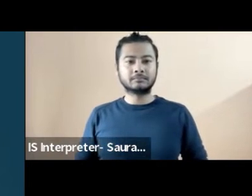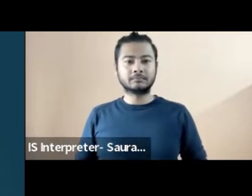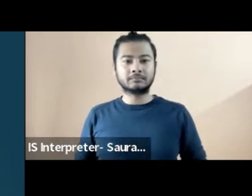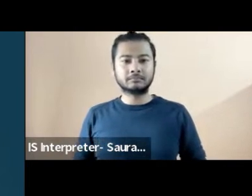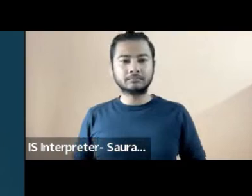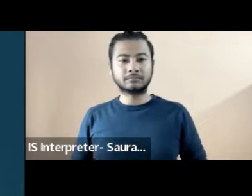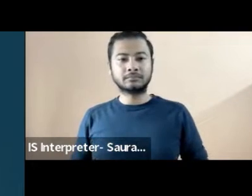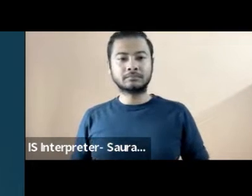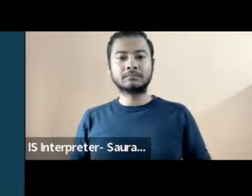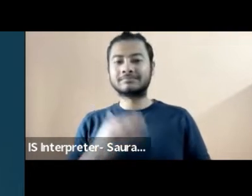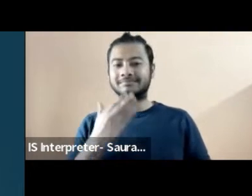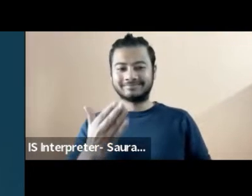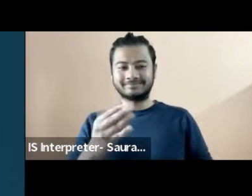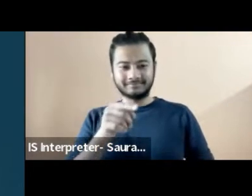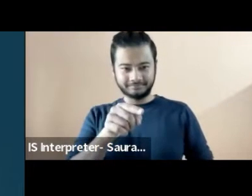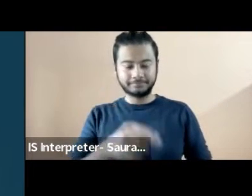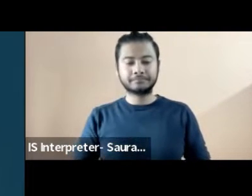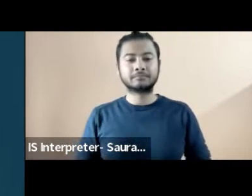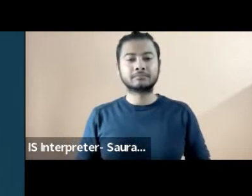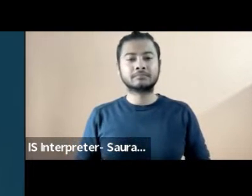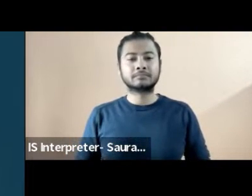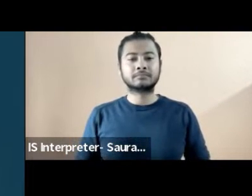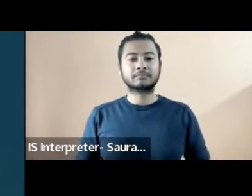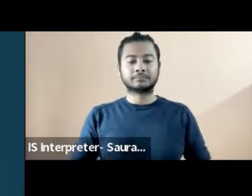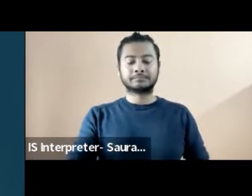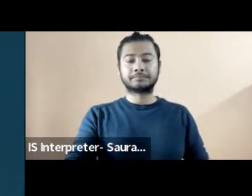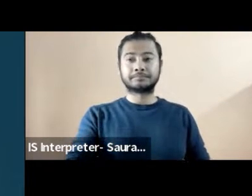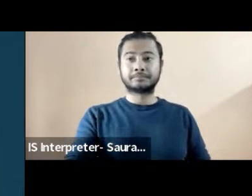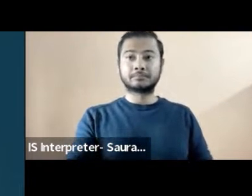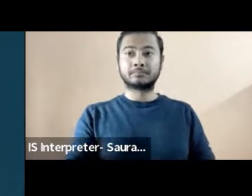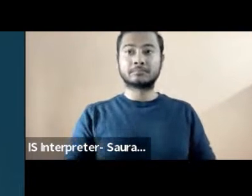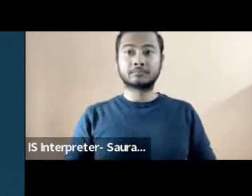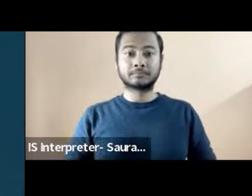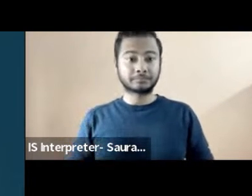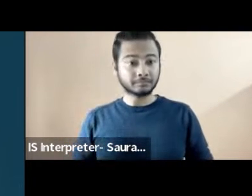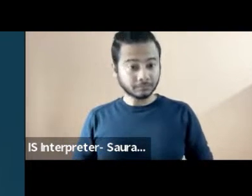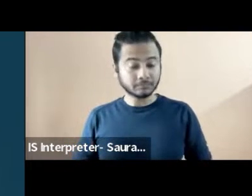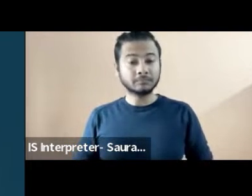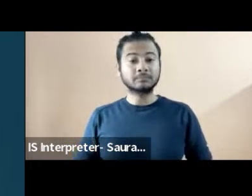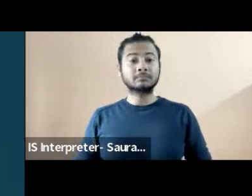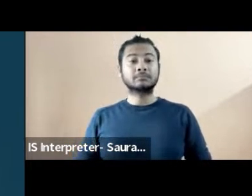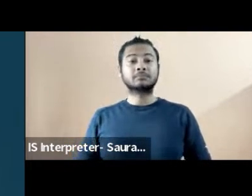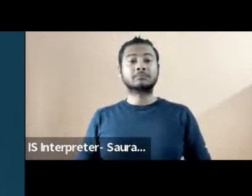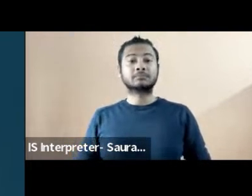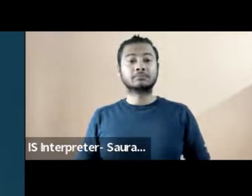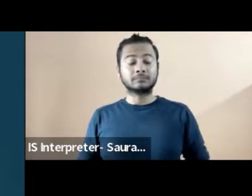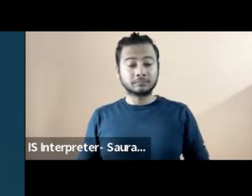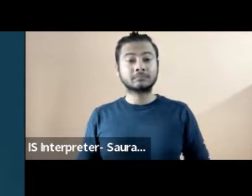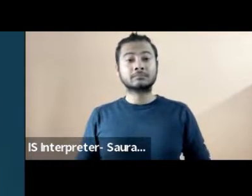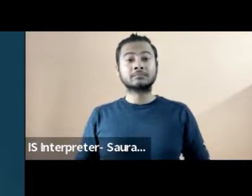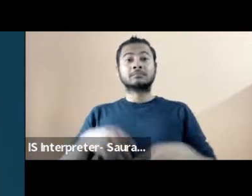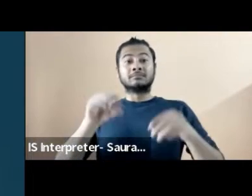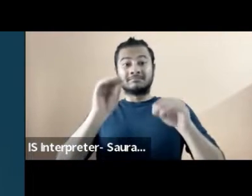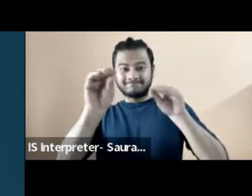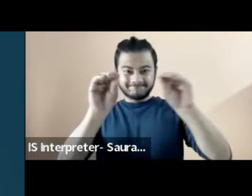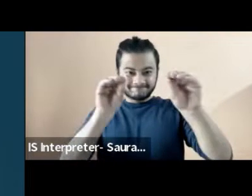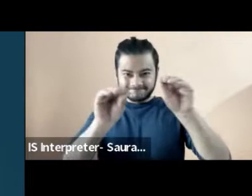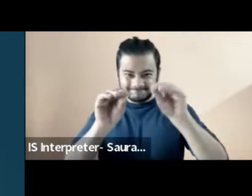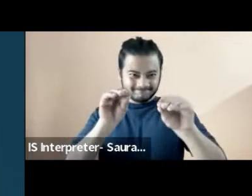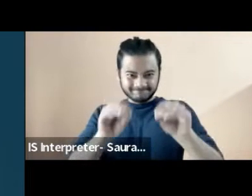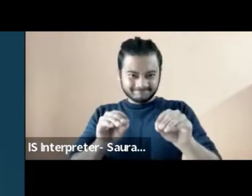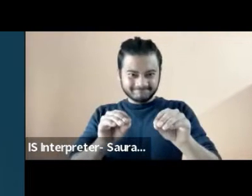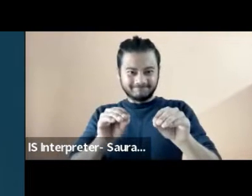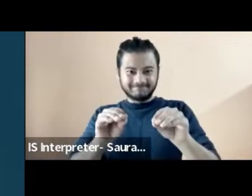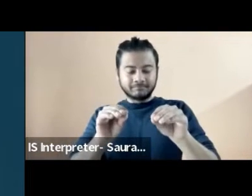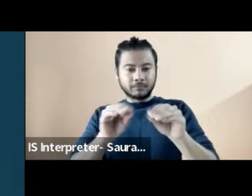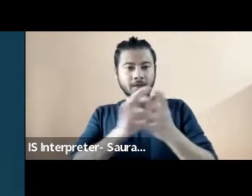Yeah. Thank you. And then once the annotations is completed, and we